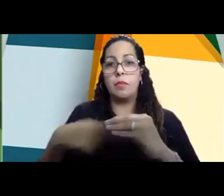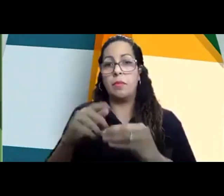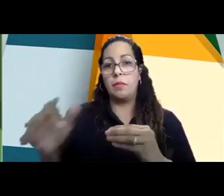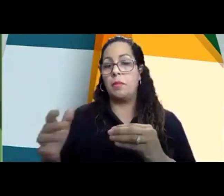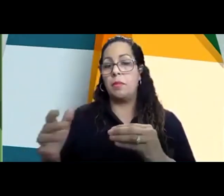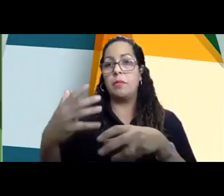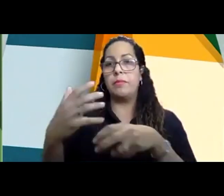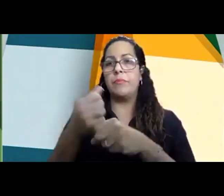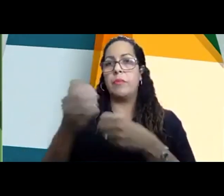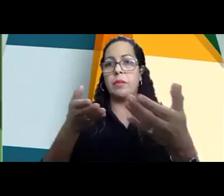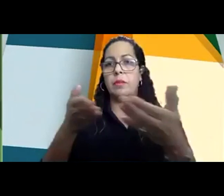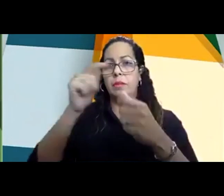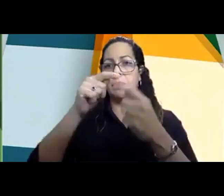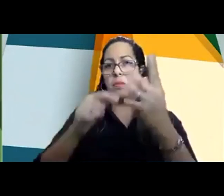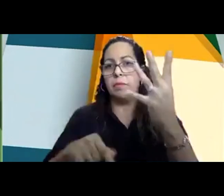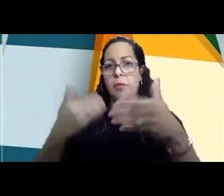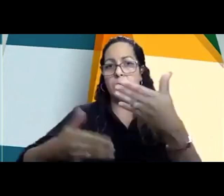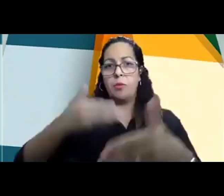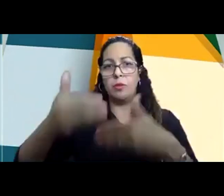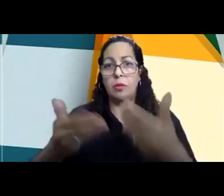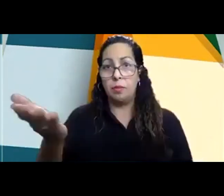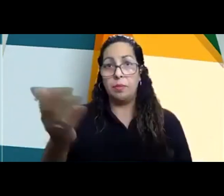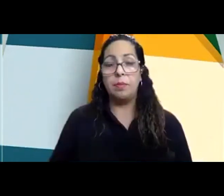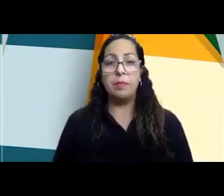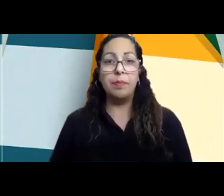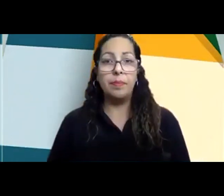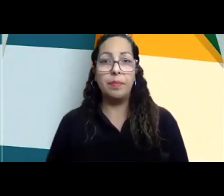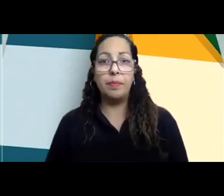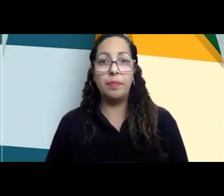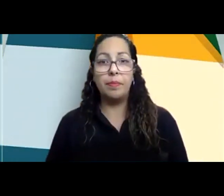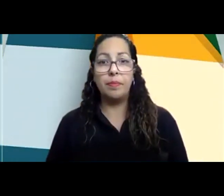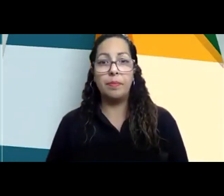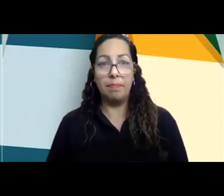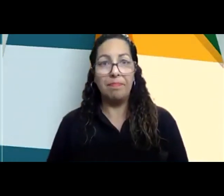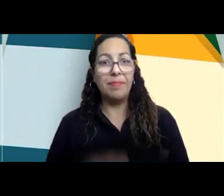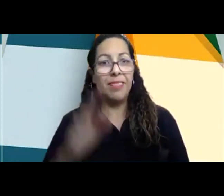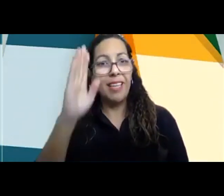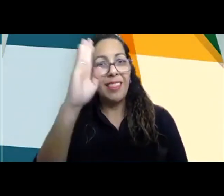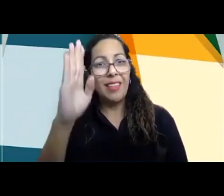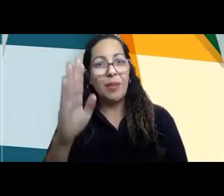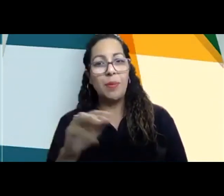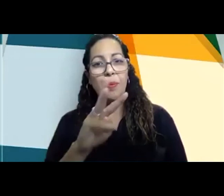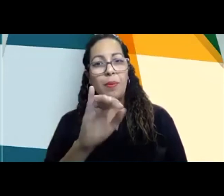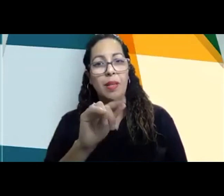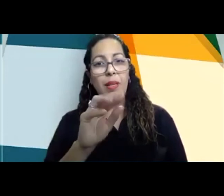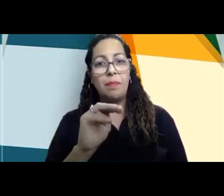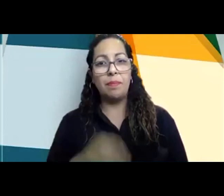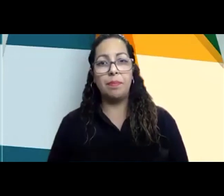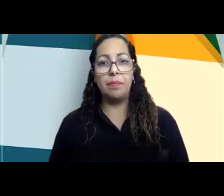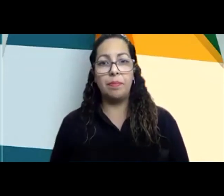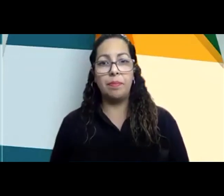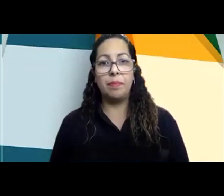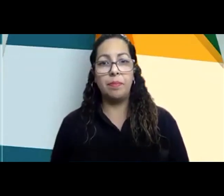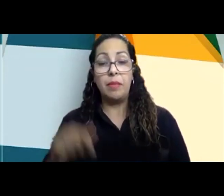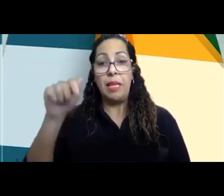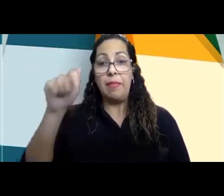services of this procedure. Laura. Thank you, William. This request for